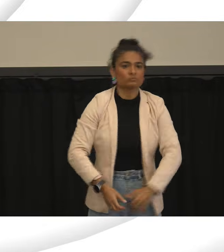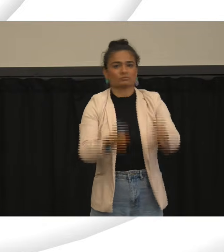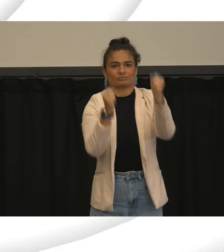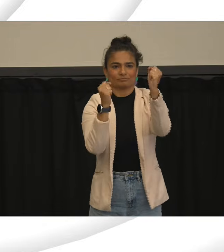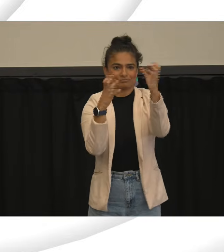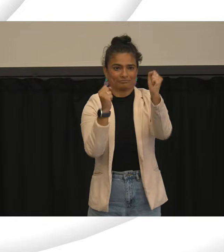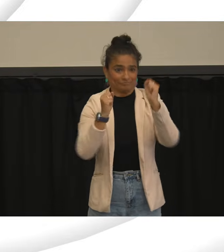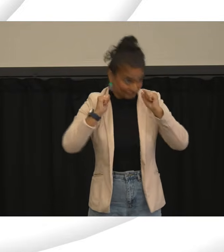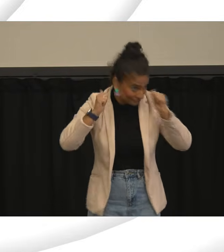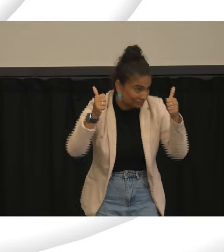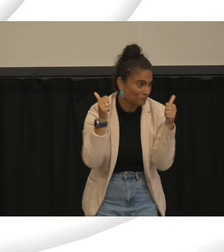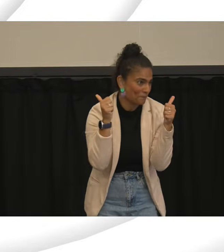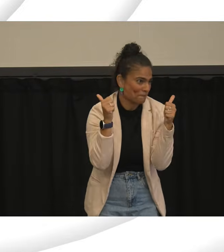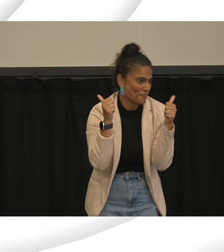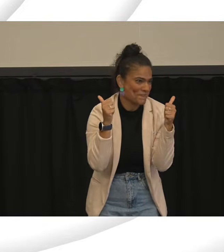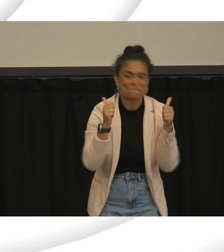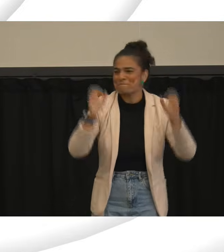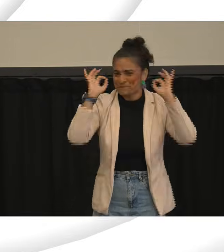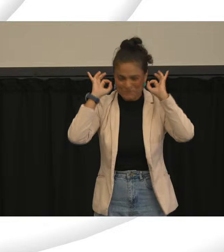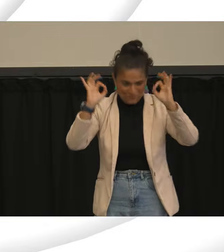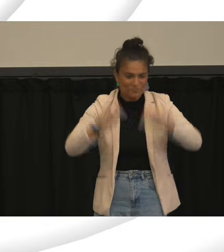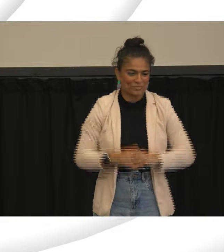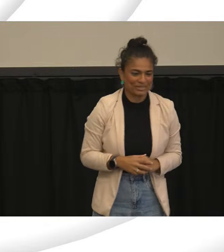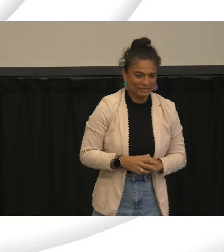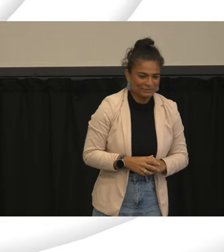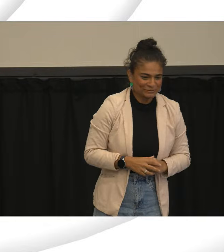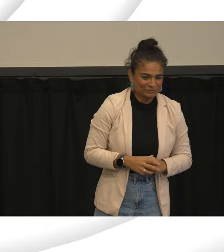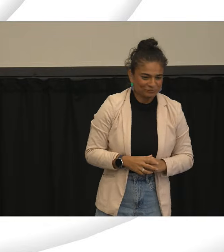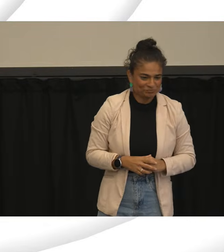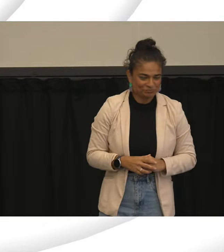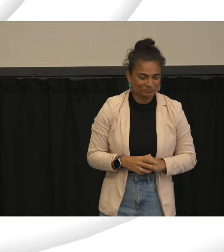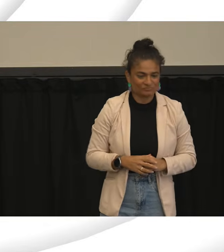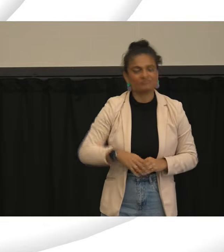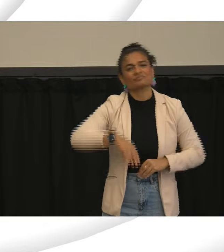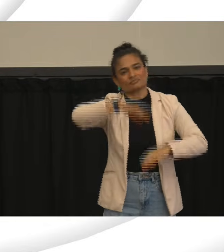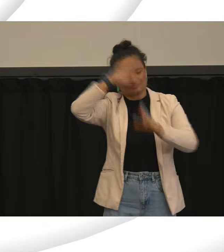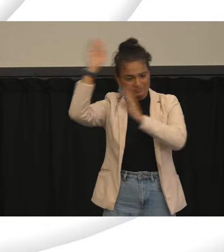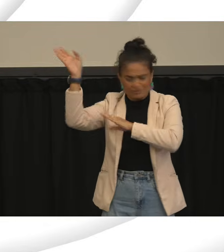to as a sign bank. Okay.